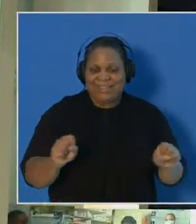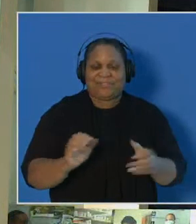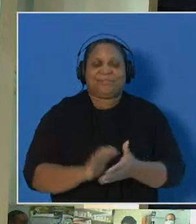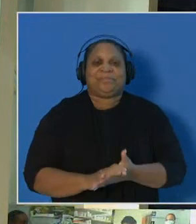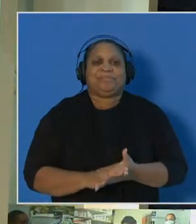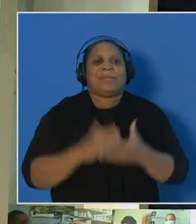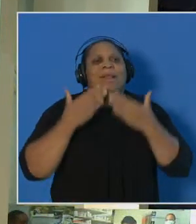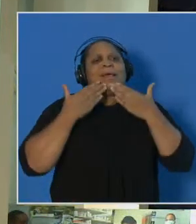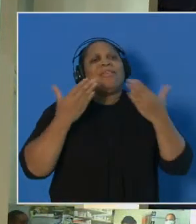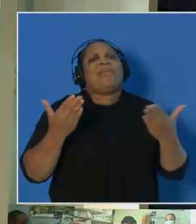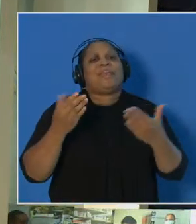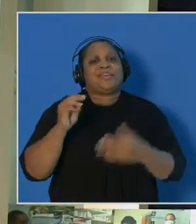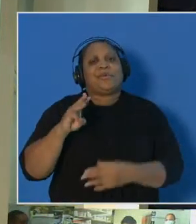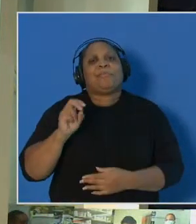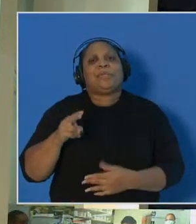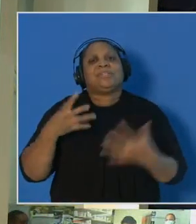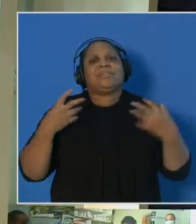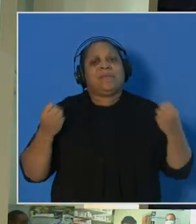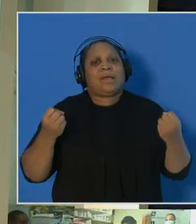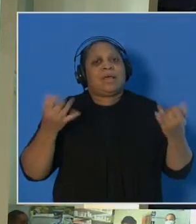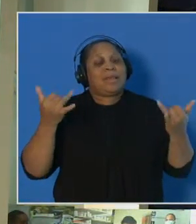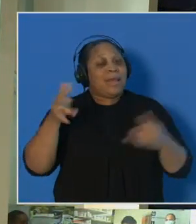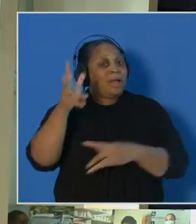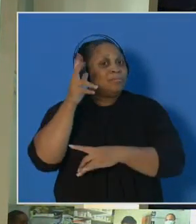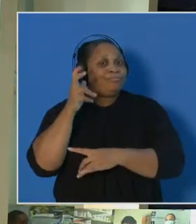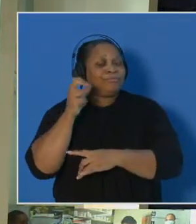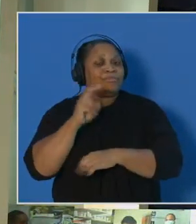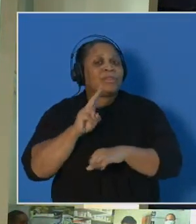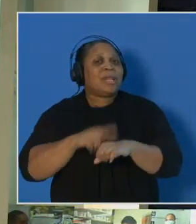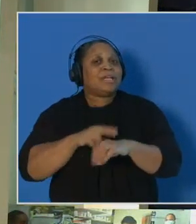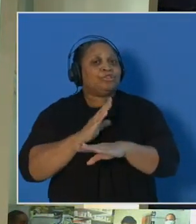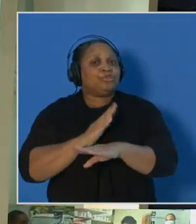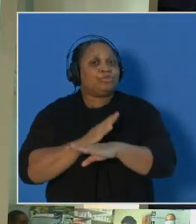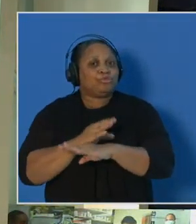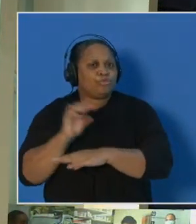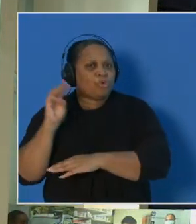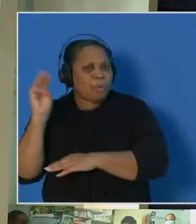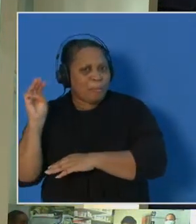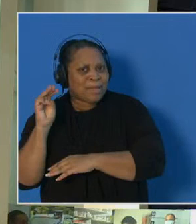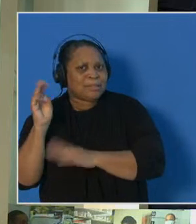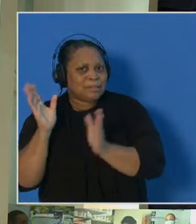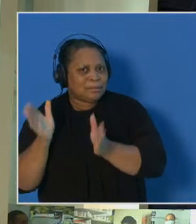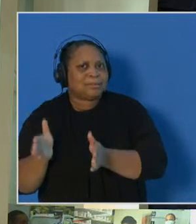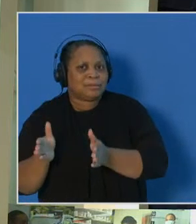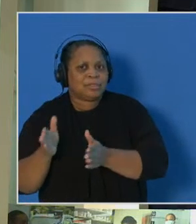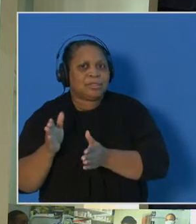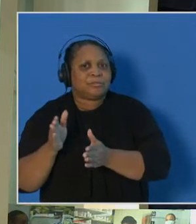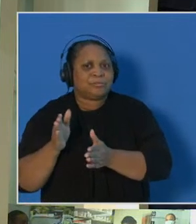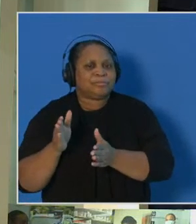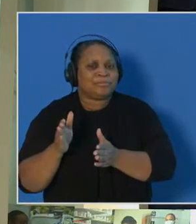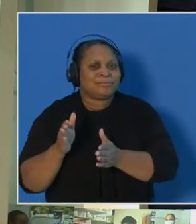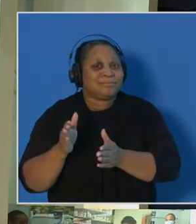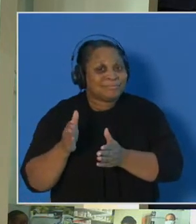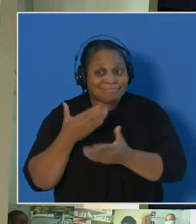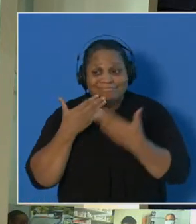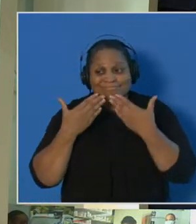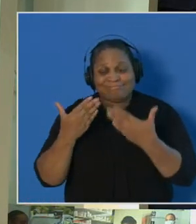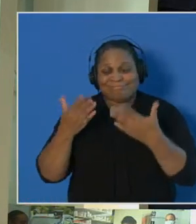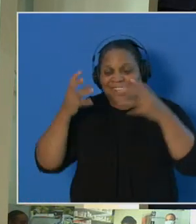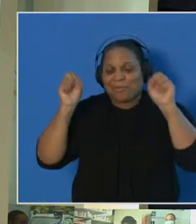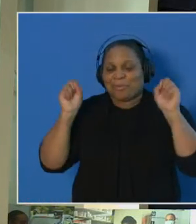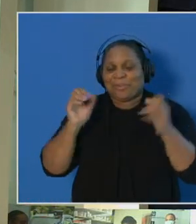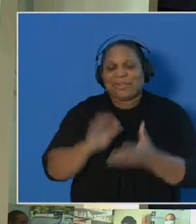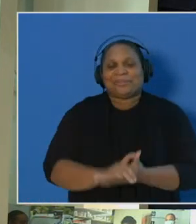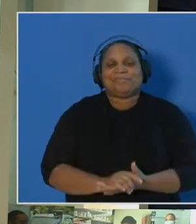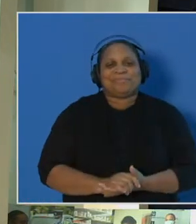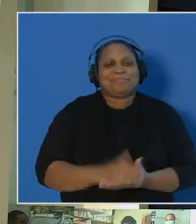Minister of Health. Now we will hear from the Minister of National Security on matters within his remit. Minister. Thank you, Premier.